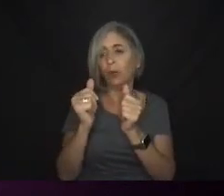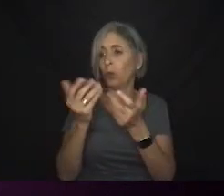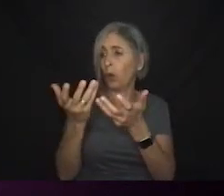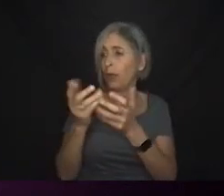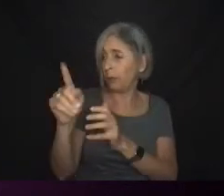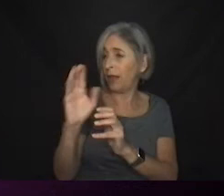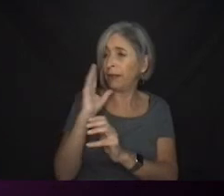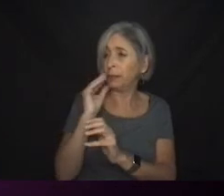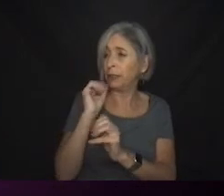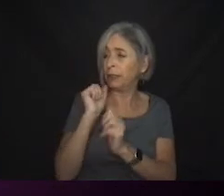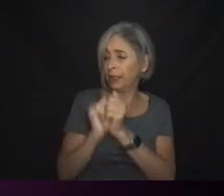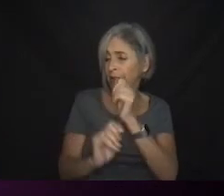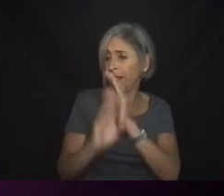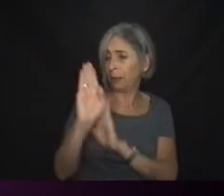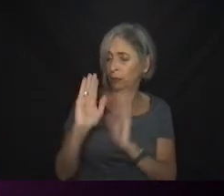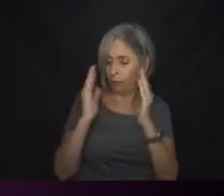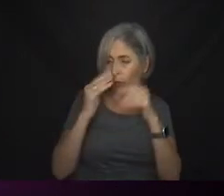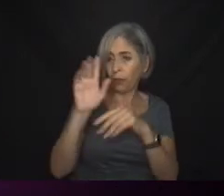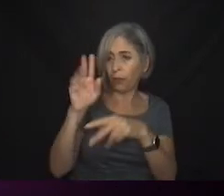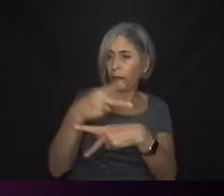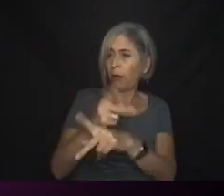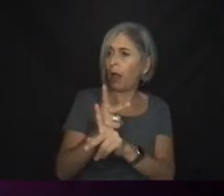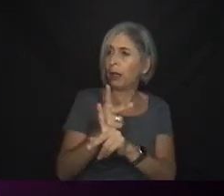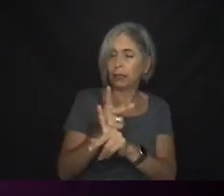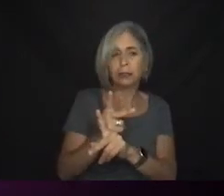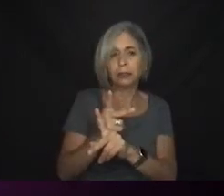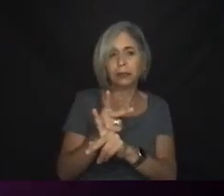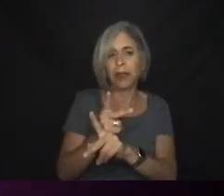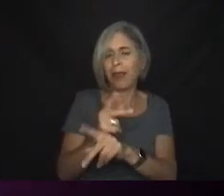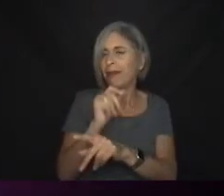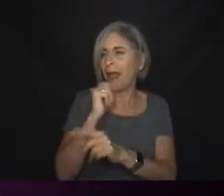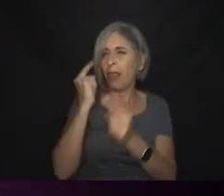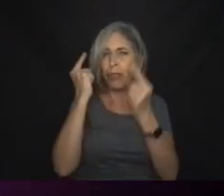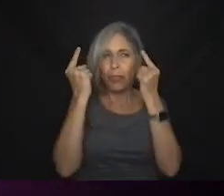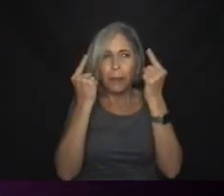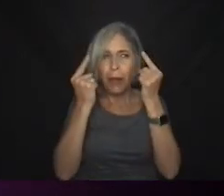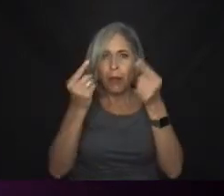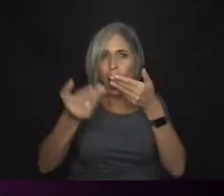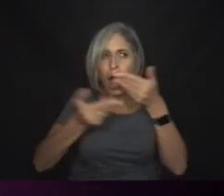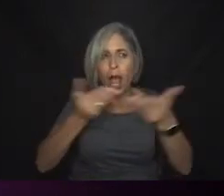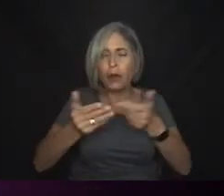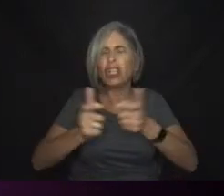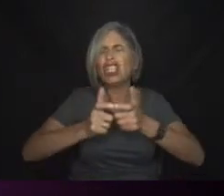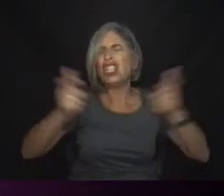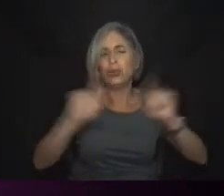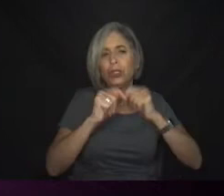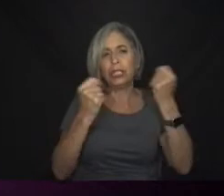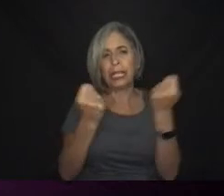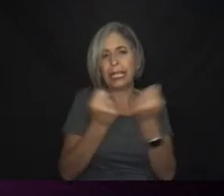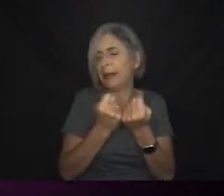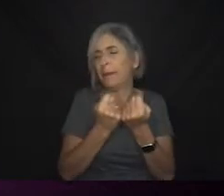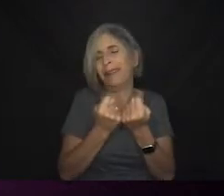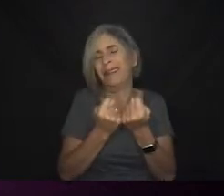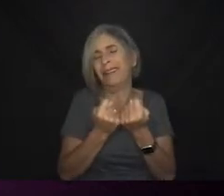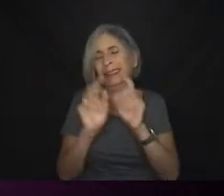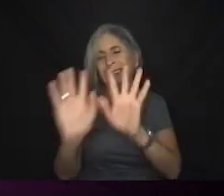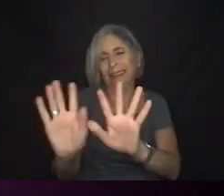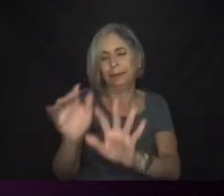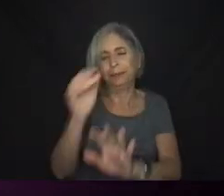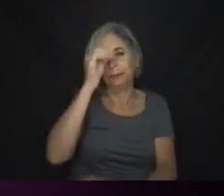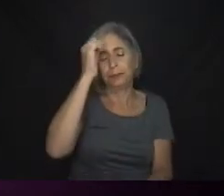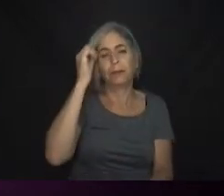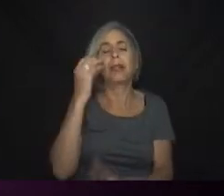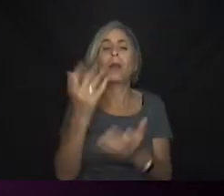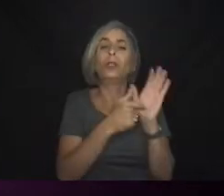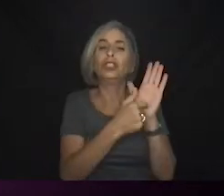experience that helps them focus on their products and not have to think about hiring a huge team just to maintain this stuff. And so with that, I'd